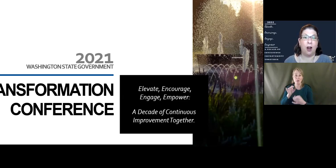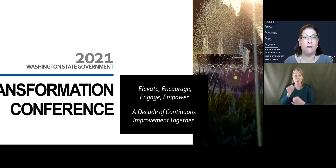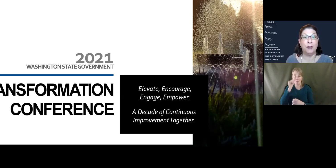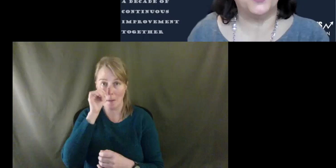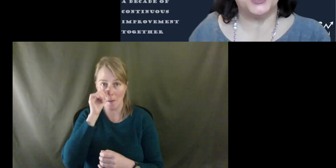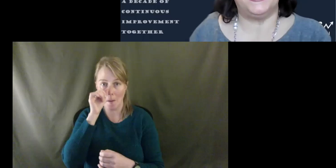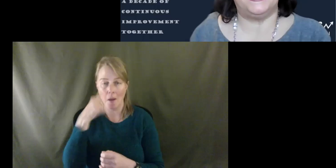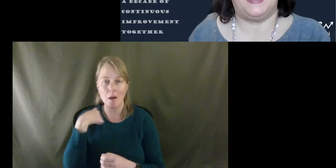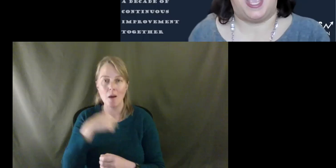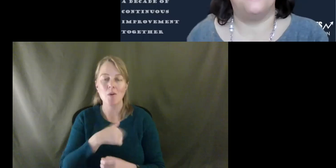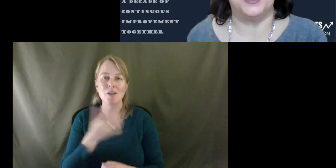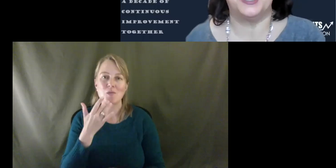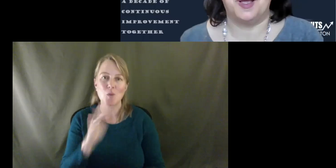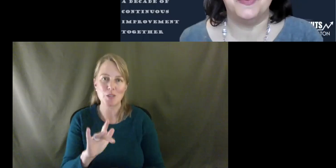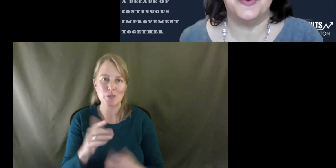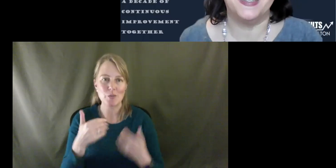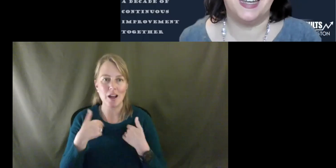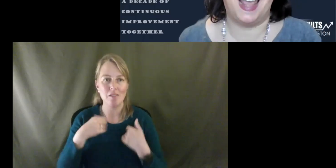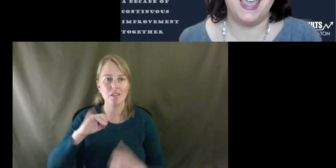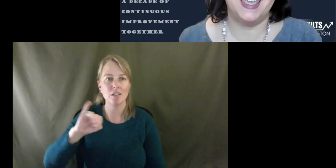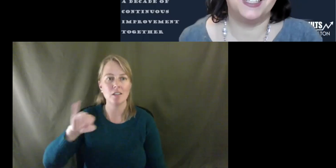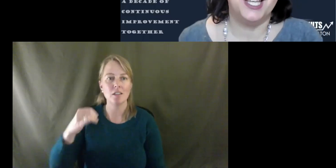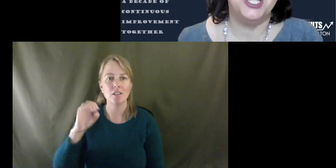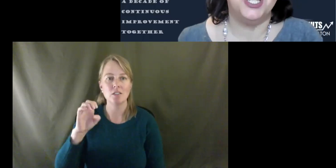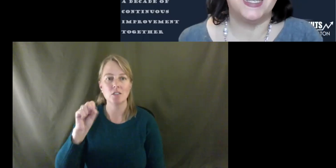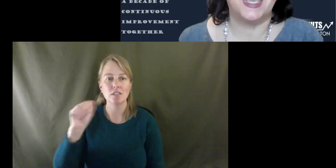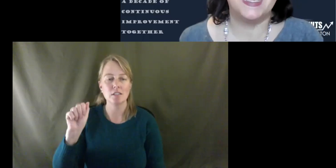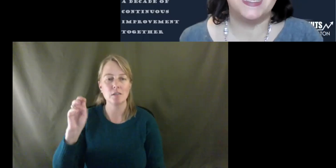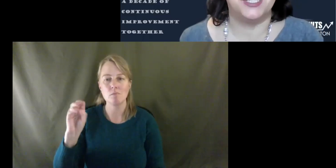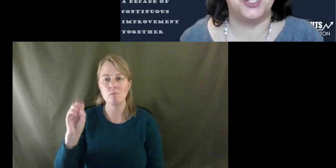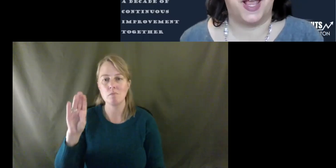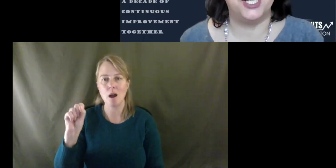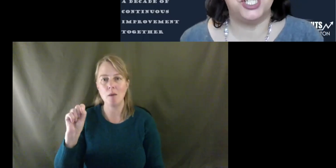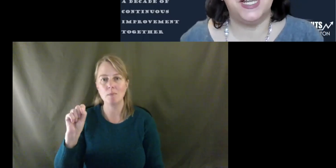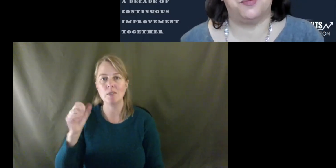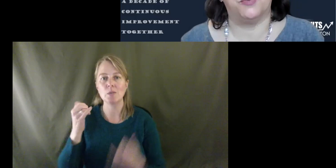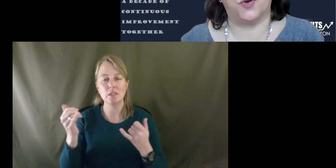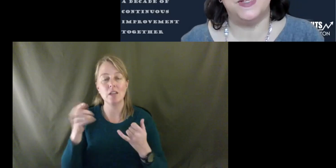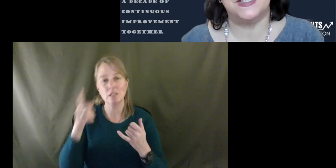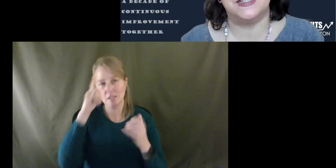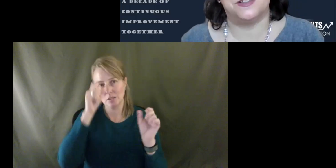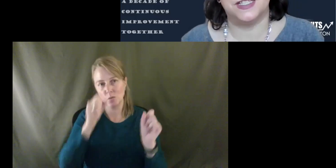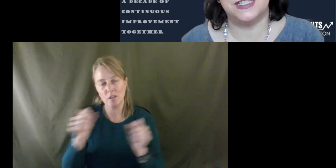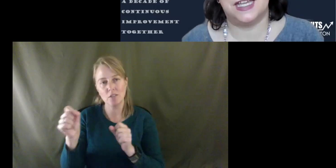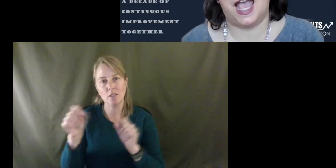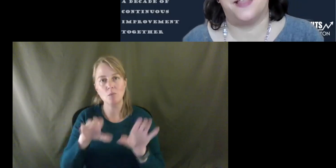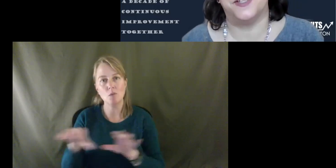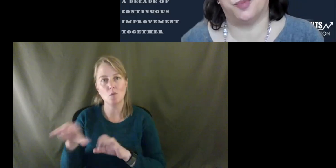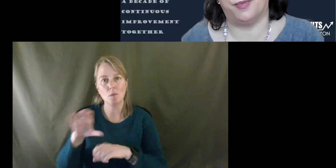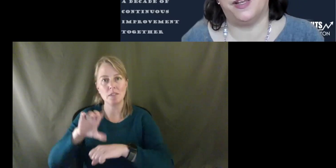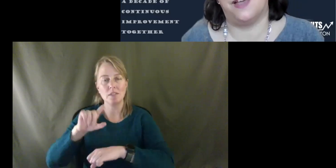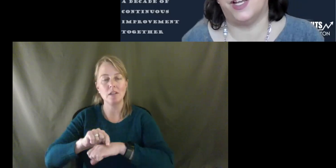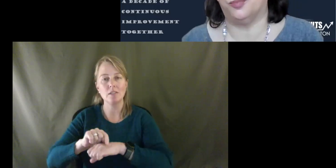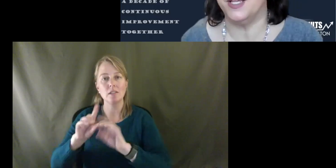We are very fortunate to have Jessica Mobbs with us today. Jessica is the Strategy and Performance Consultant at